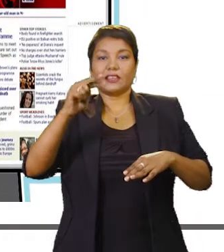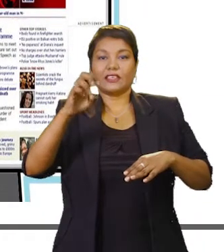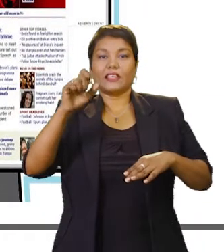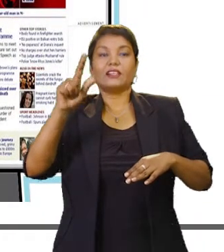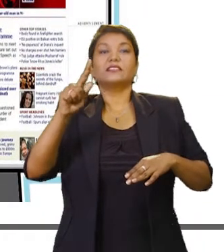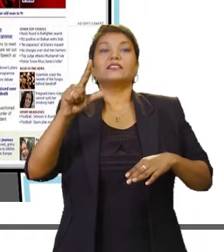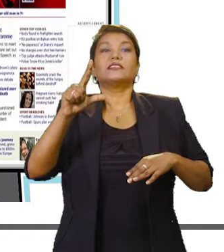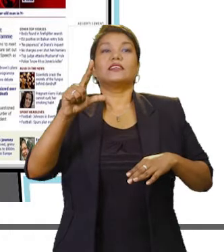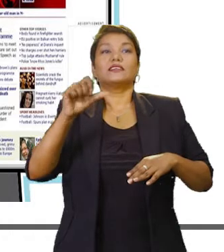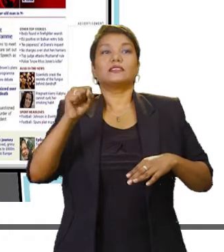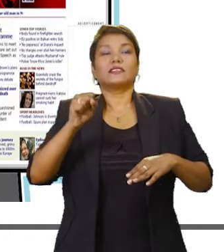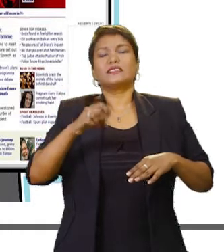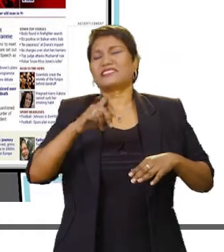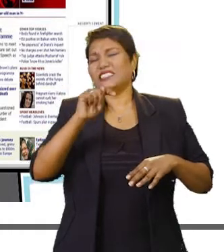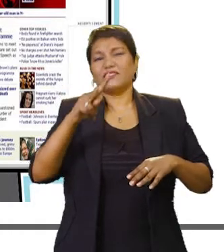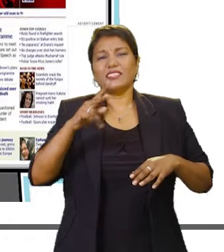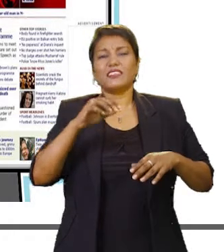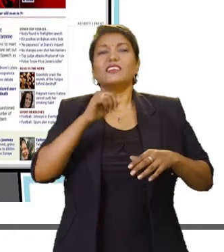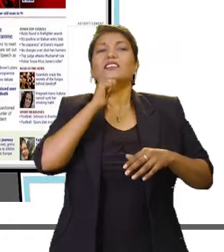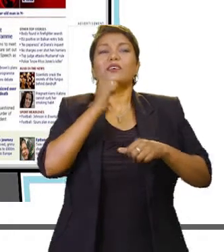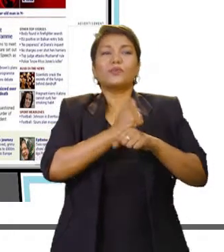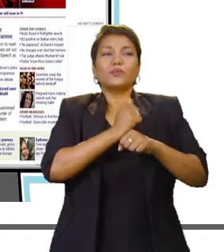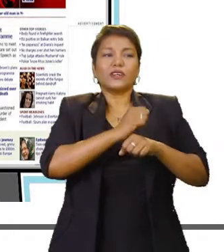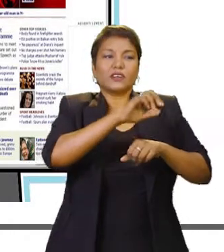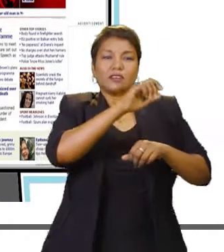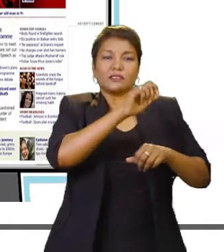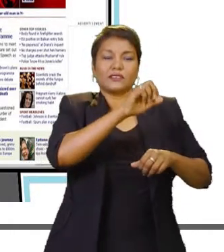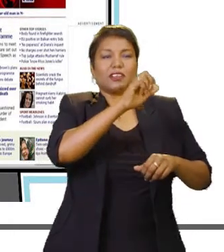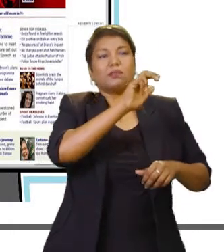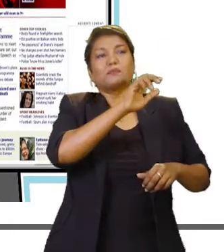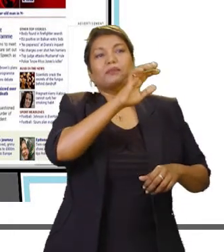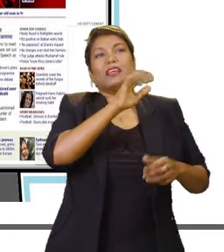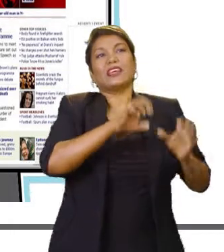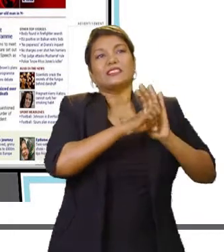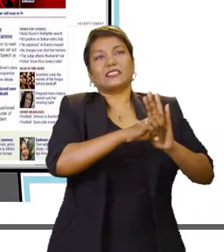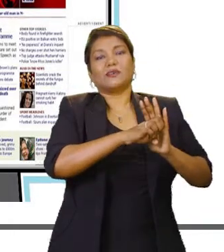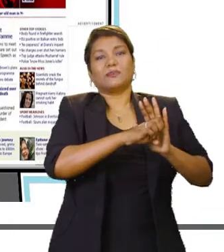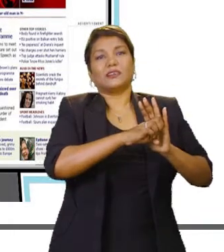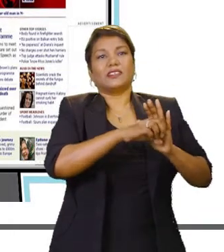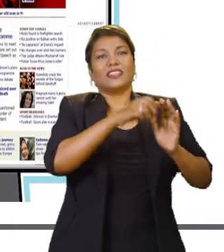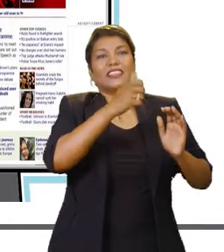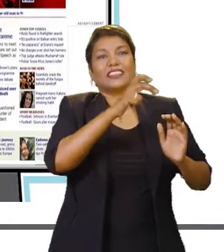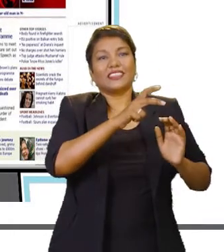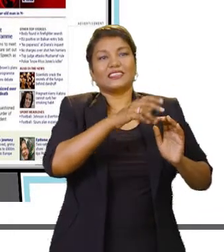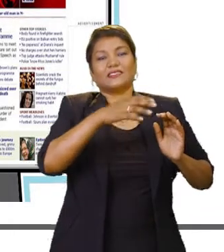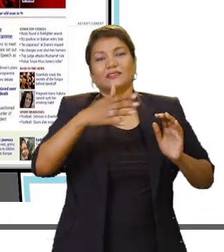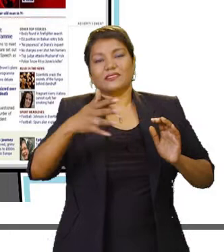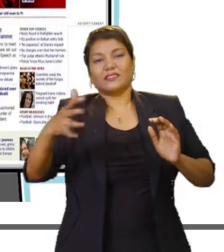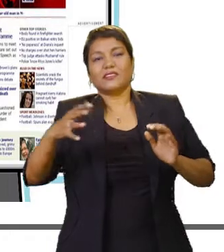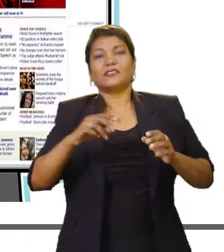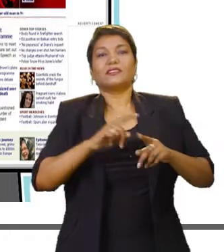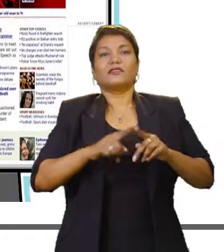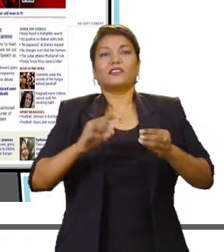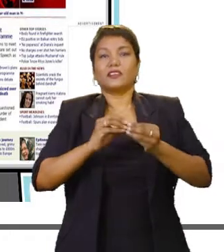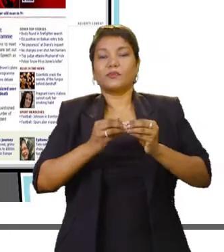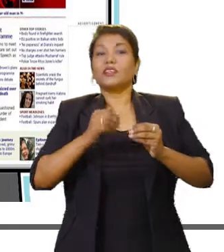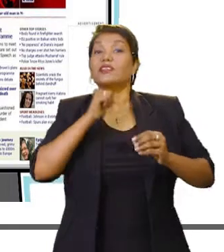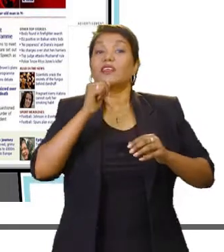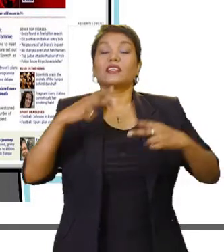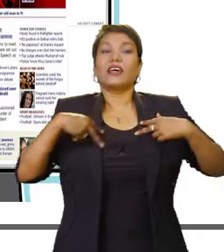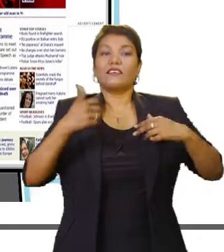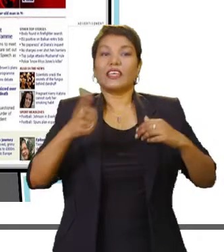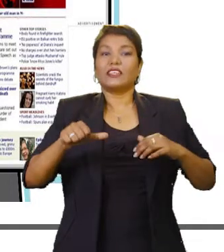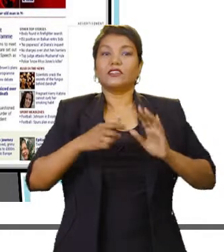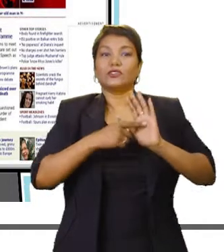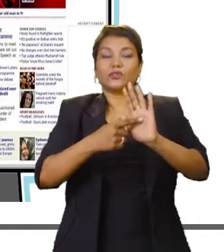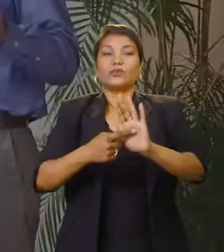screen full of static and turn it into, I think, a valuable service, namely high-speed broadband. And really, this is how TV white space in a lot of the